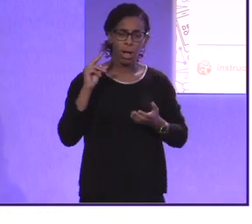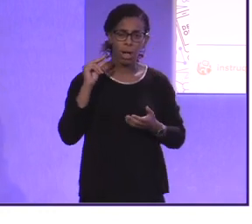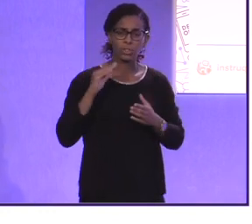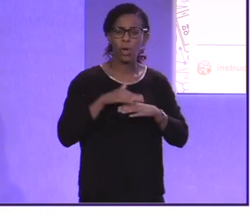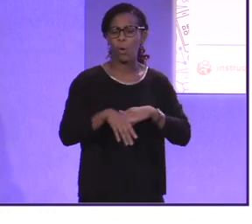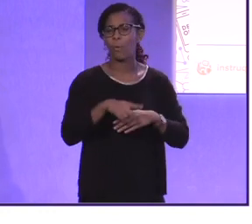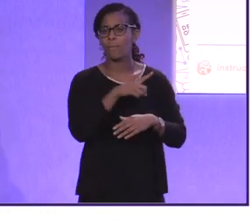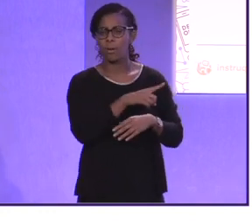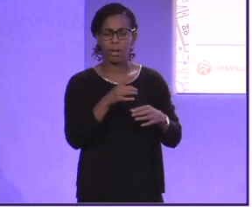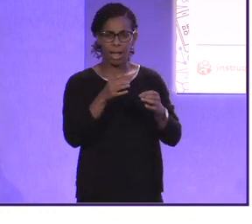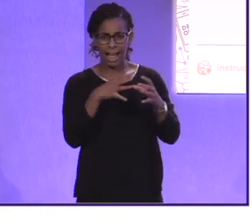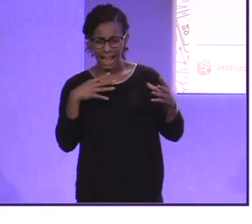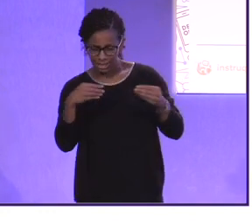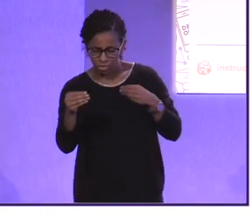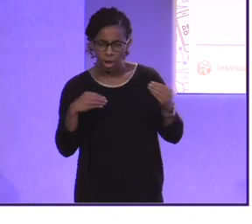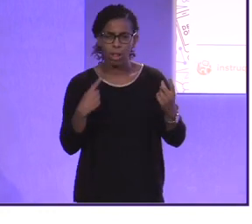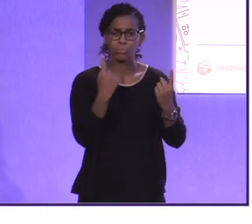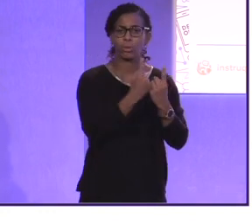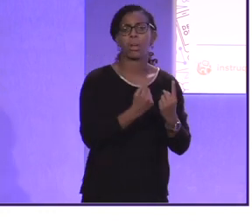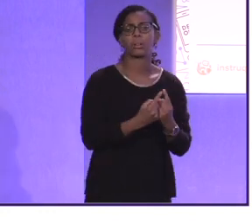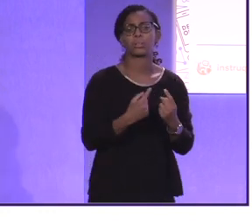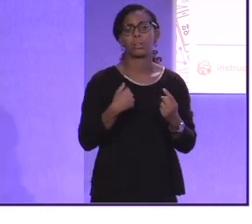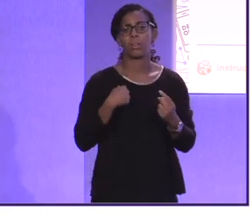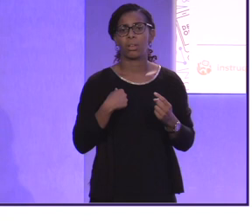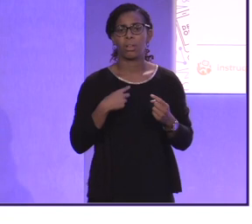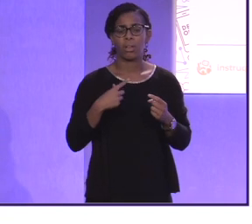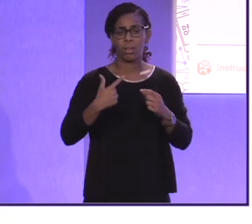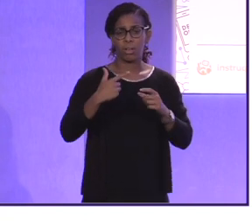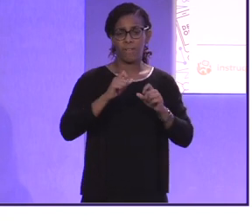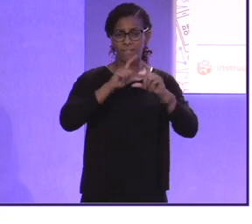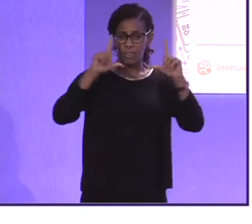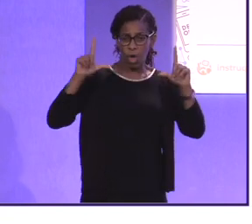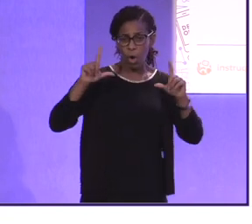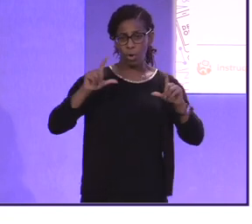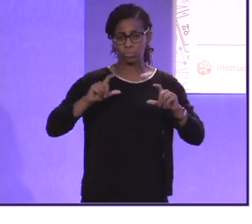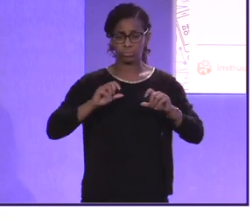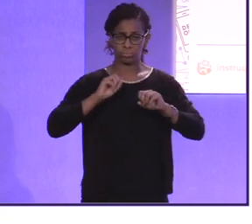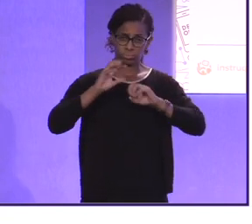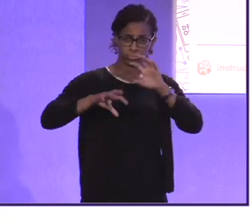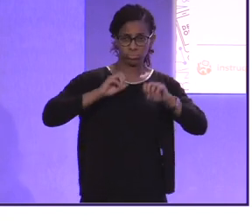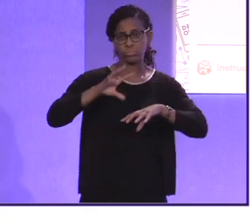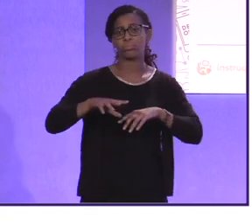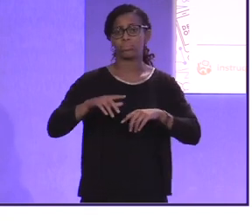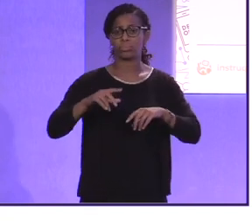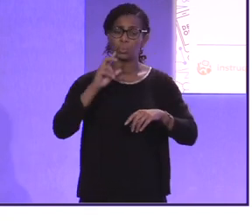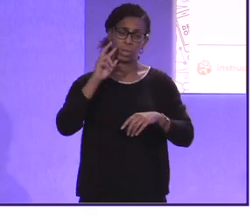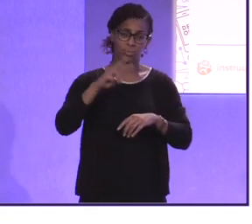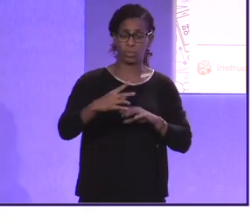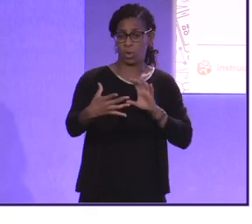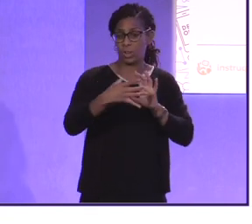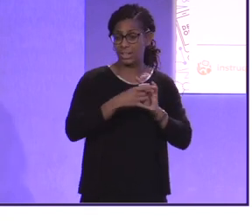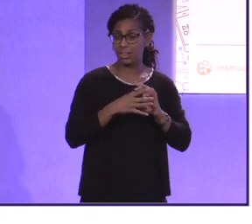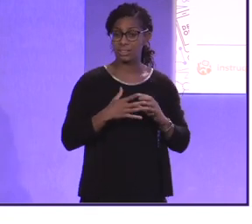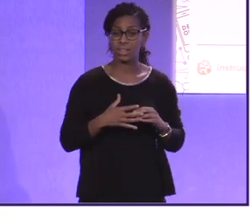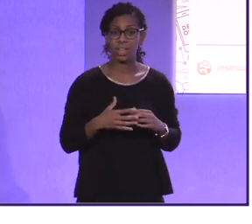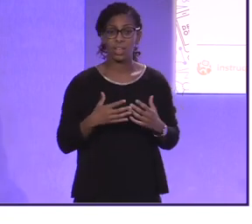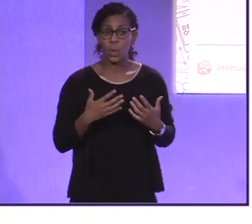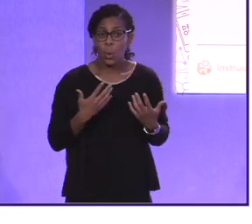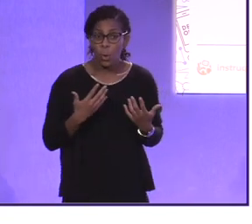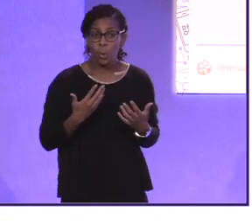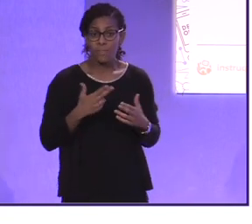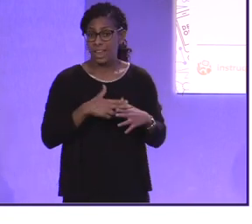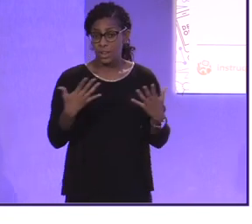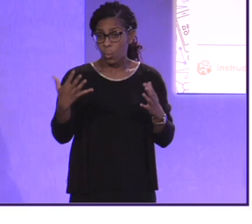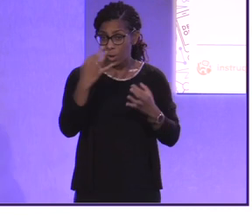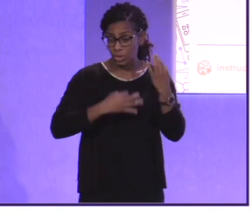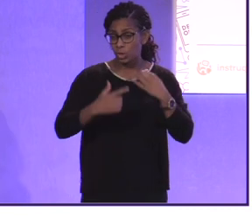product stuff. We blog about it, and yeah, just get in touch with us if All right, any questions? I mean, we'd really actually love to hear from any